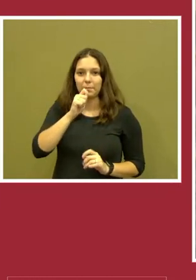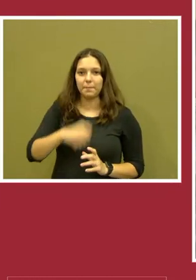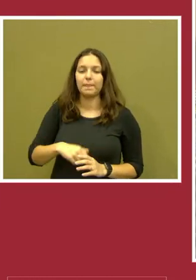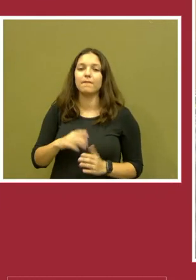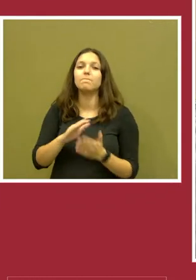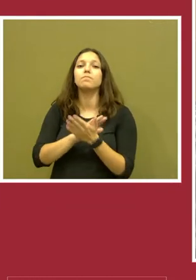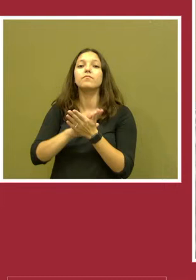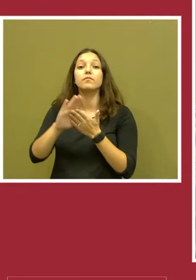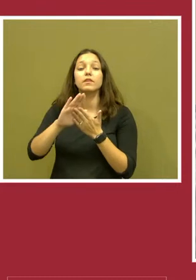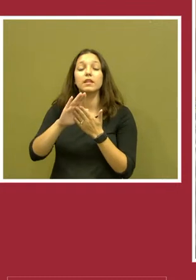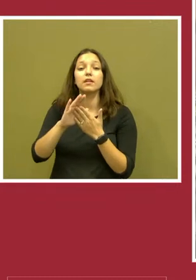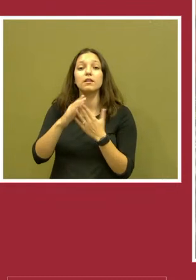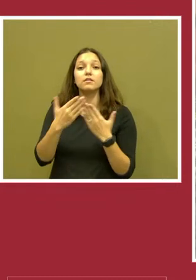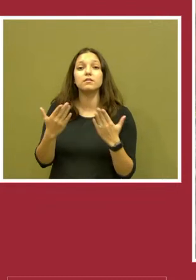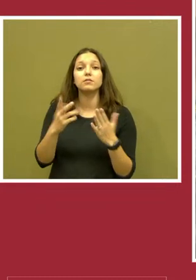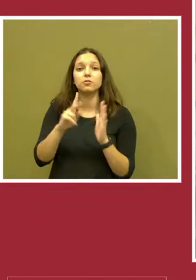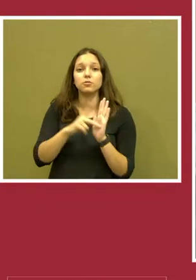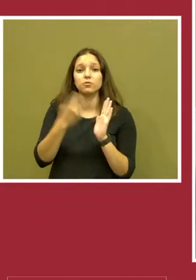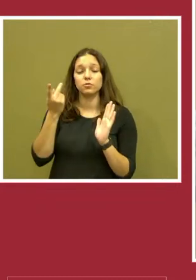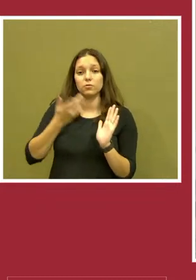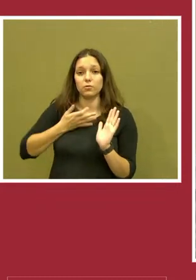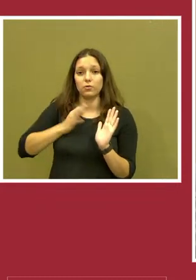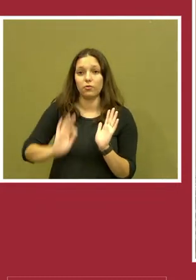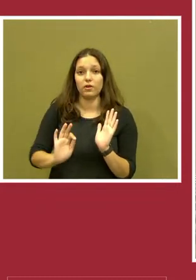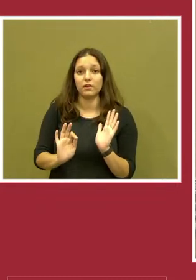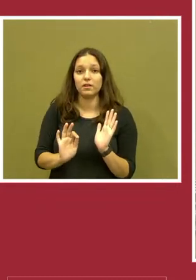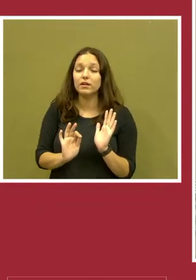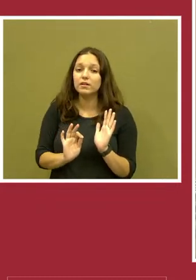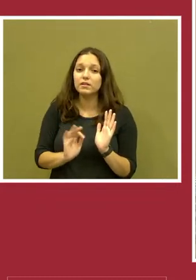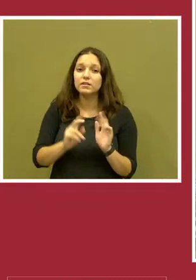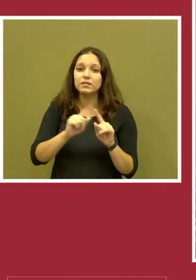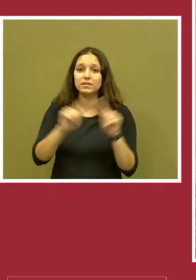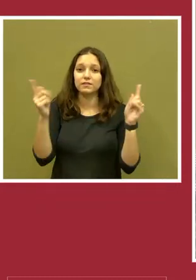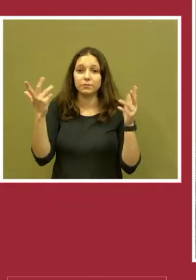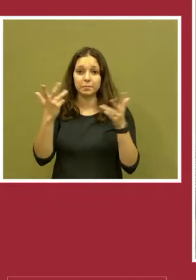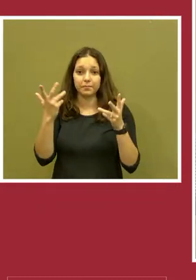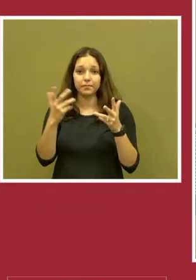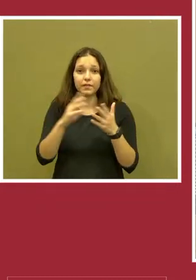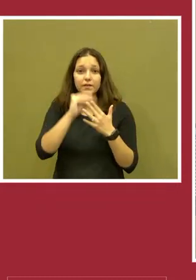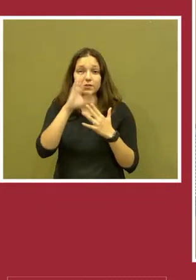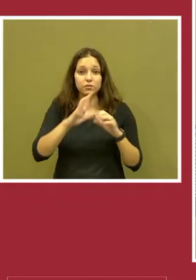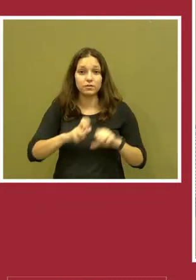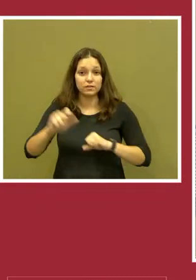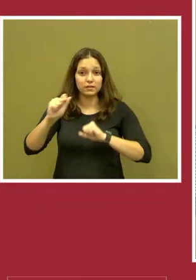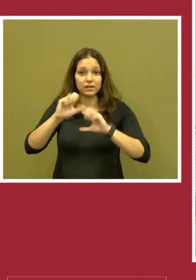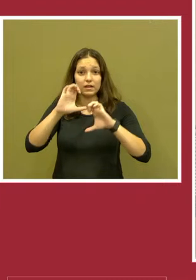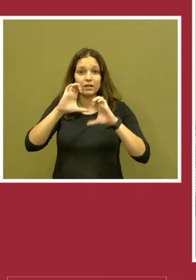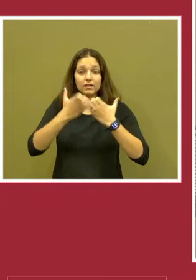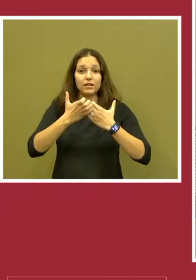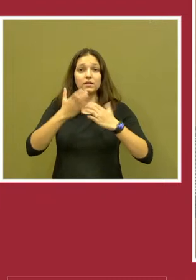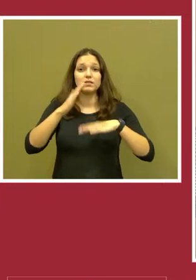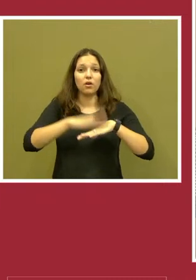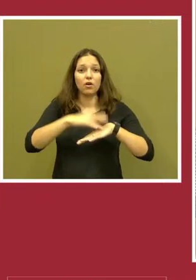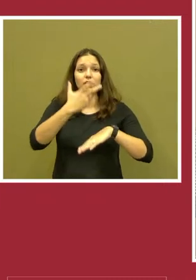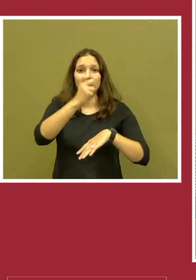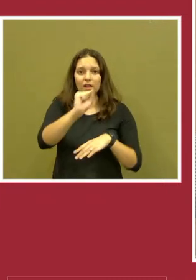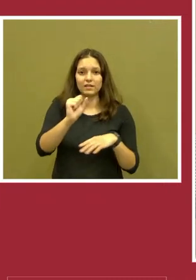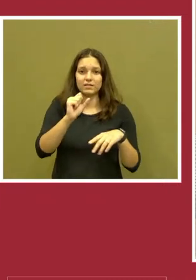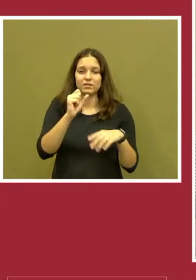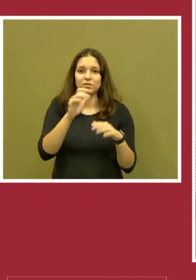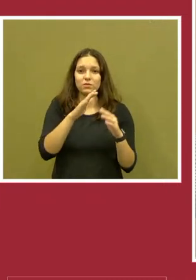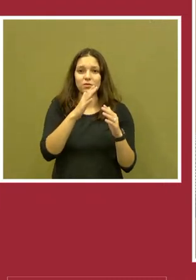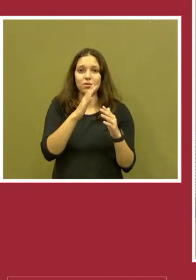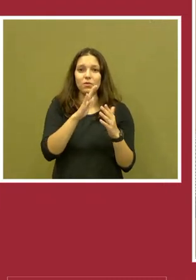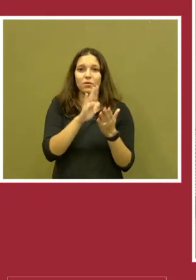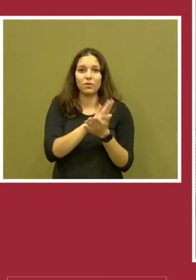The nice thing that's about college dual credit is the difference there is that, you know, students are taking the course on the high school campus, taught